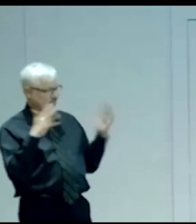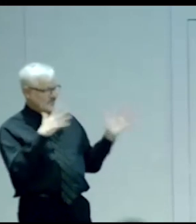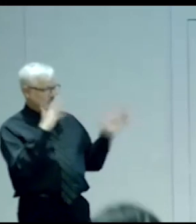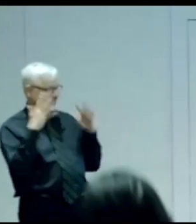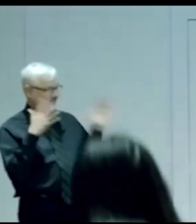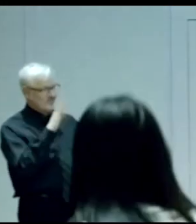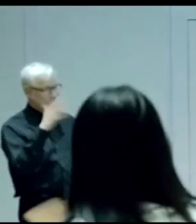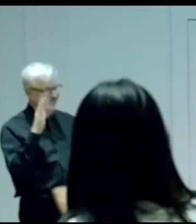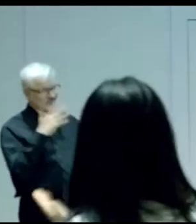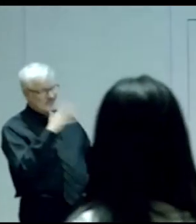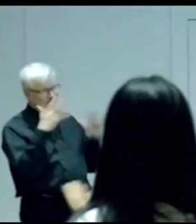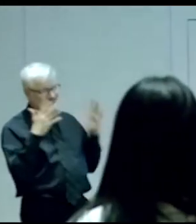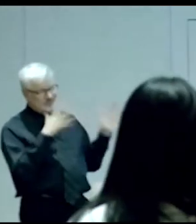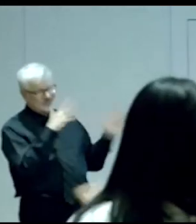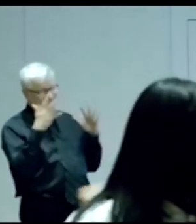Code.